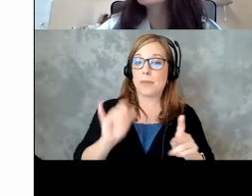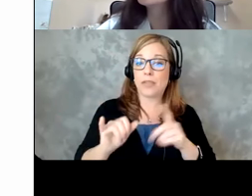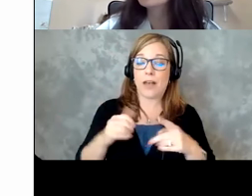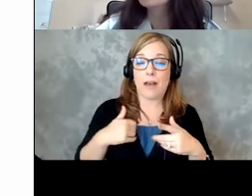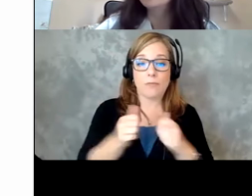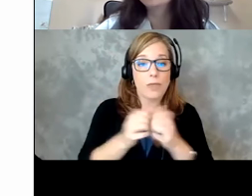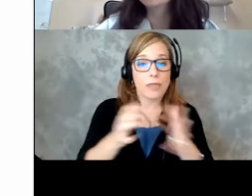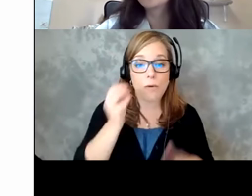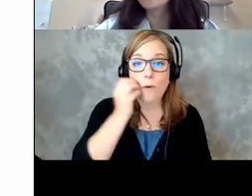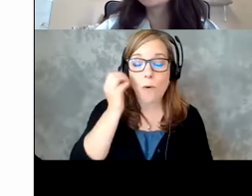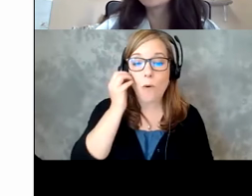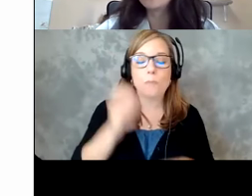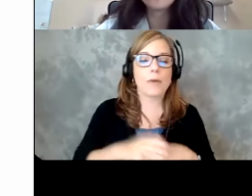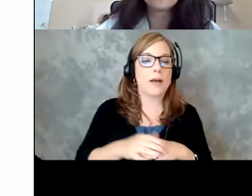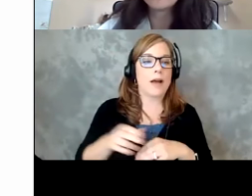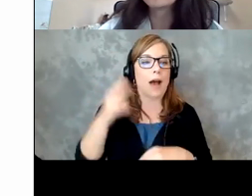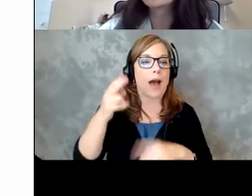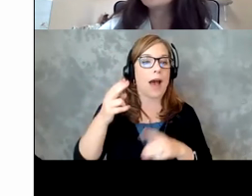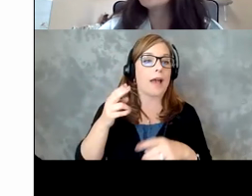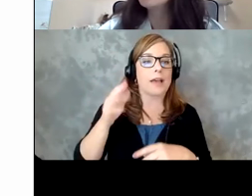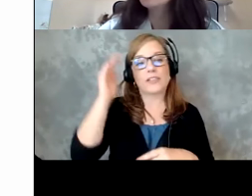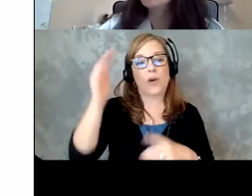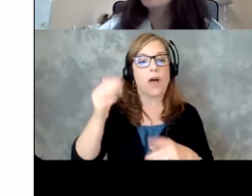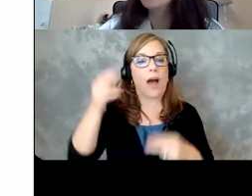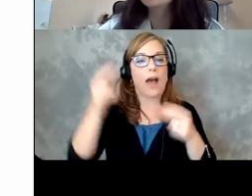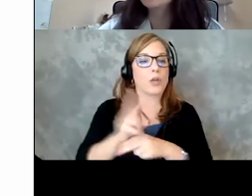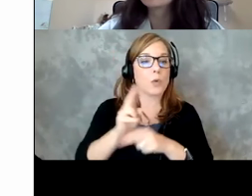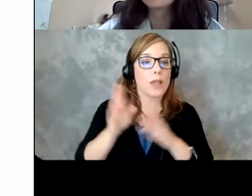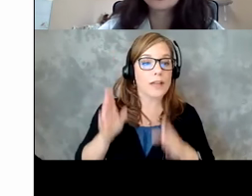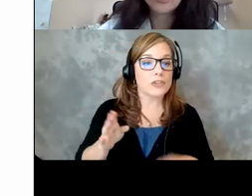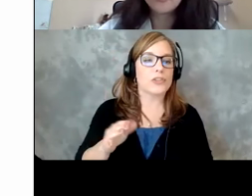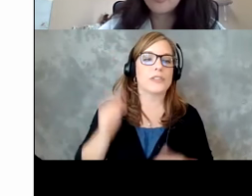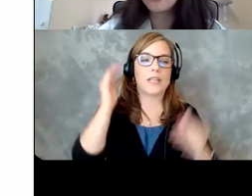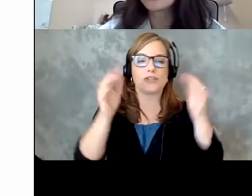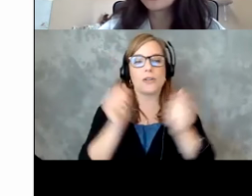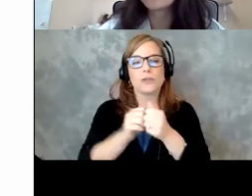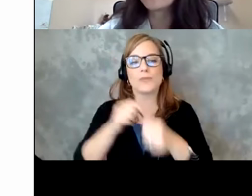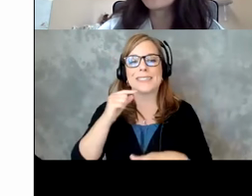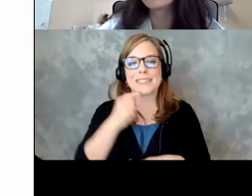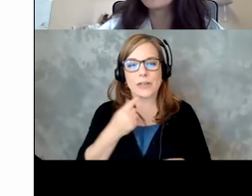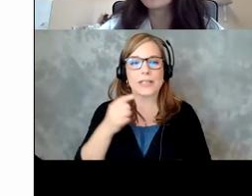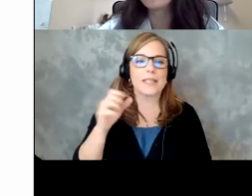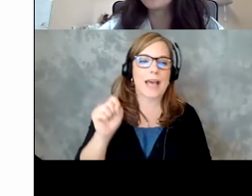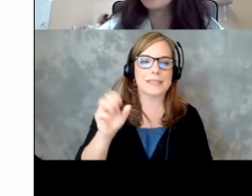high utilizers, adults with SMI or SUD, and incarcerated population are transitioning to the